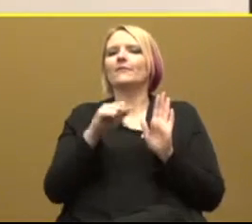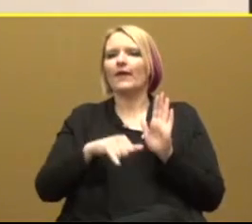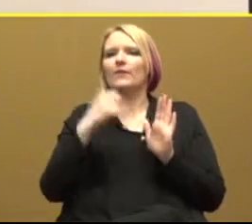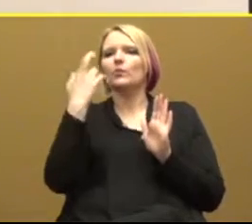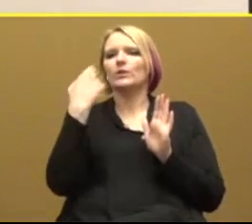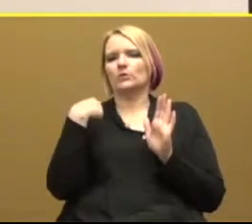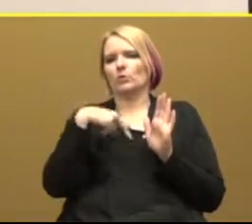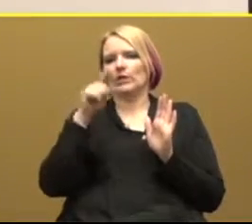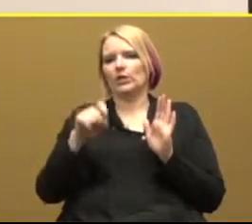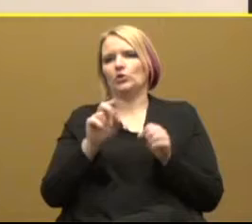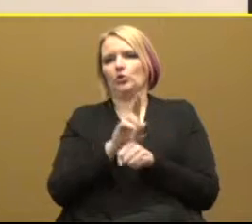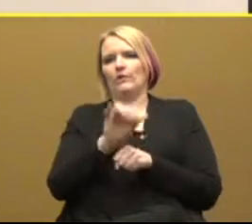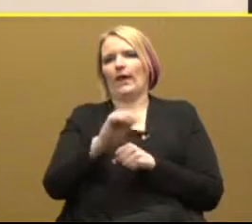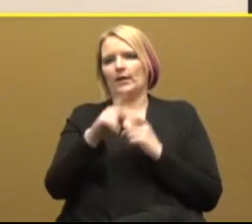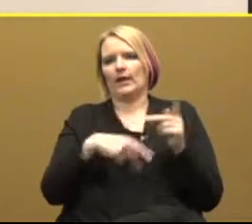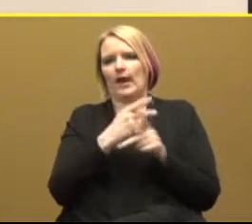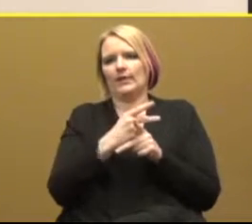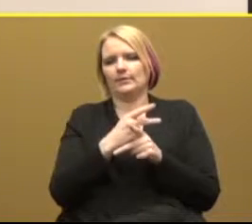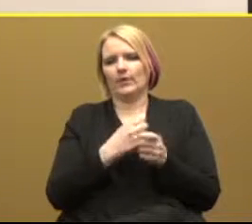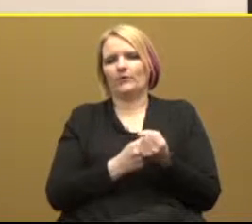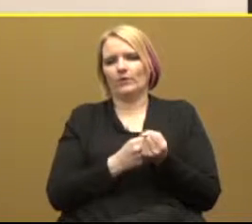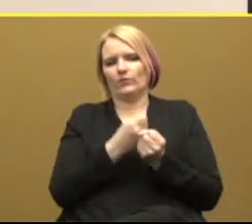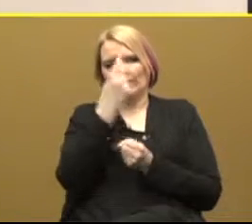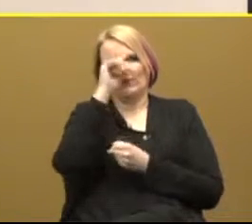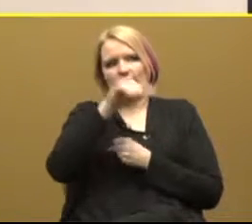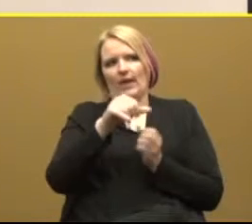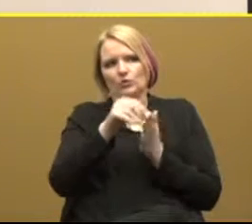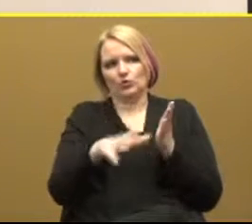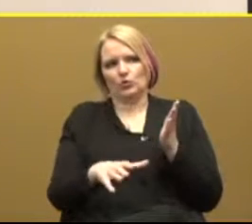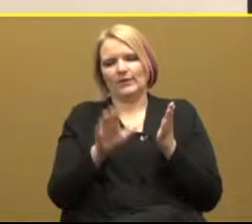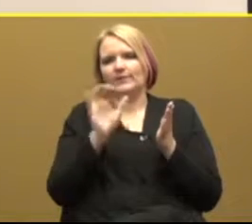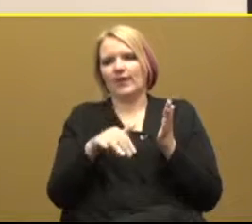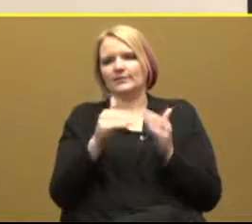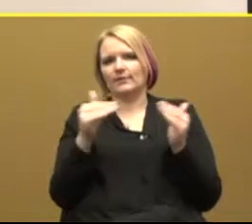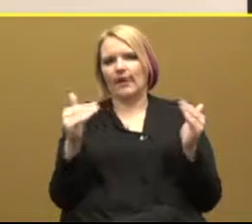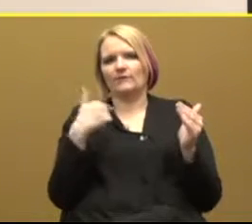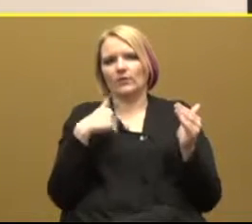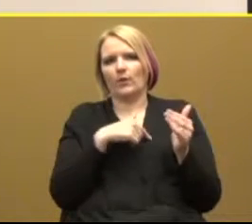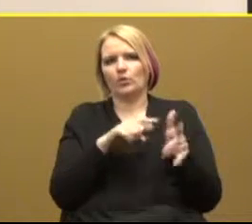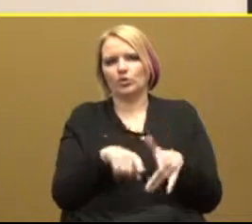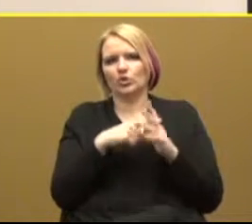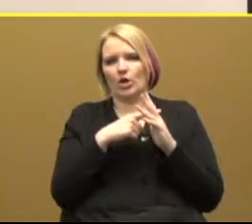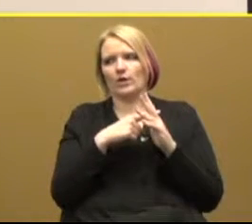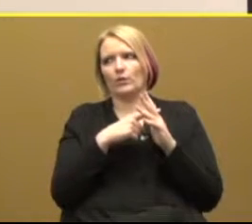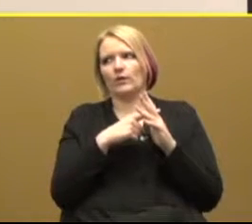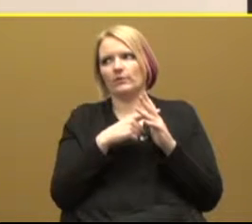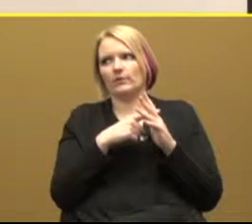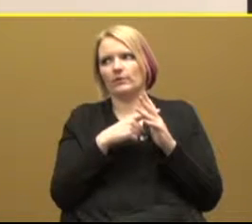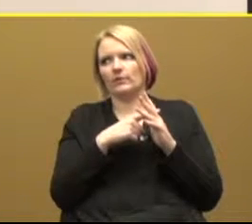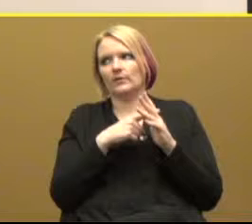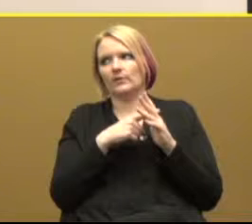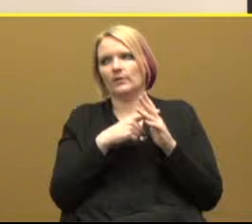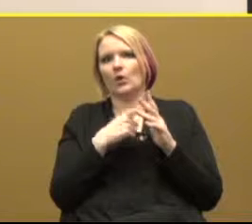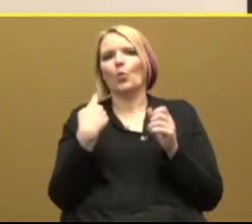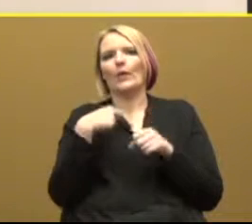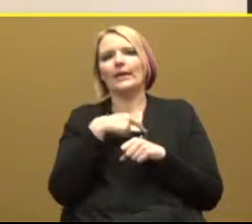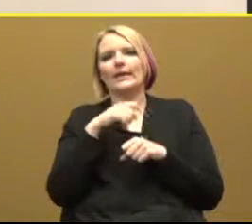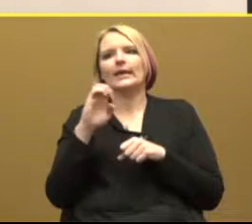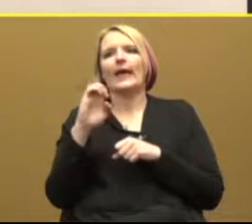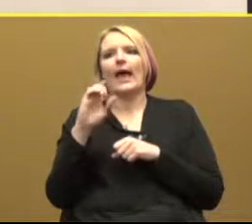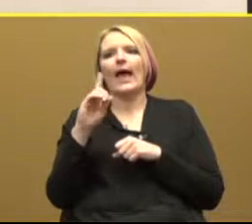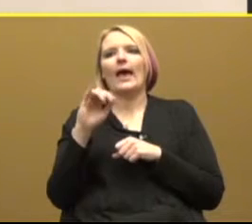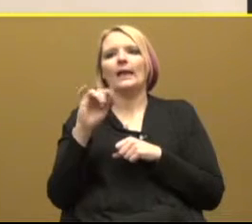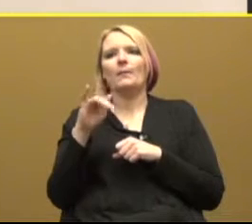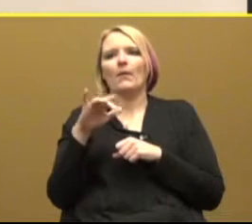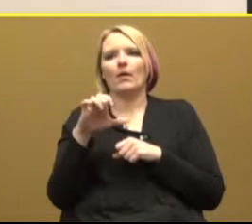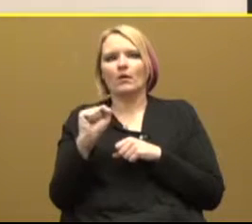need to use this type of reinforcement with this student, and this is the level that we're starting with, and that we need edibles are a part